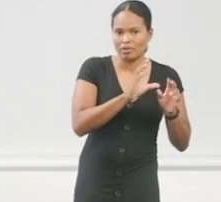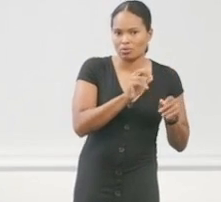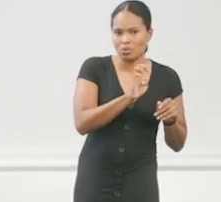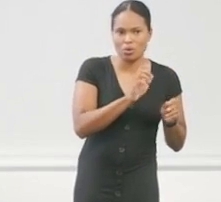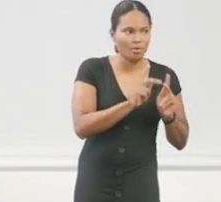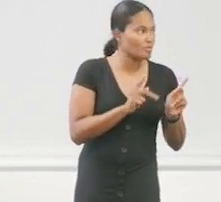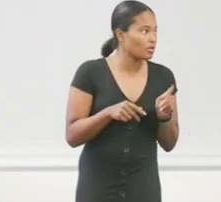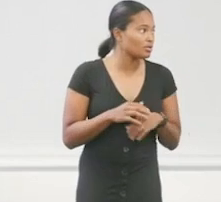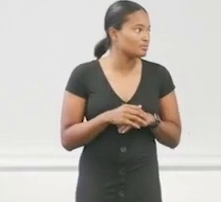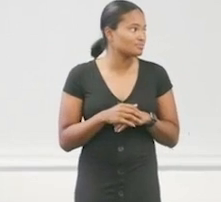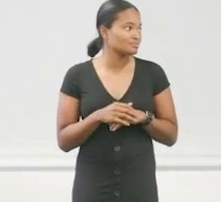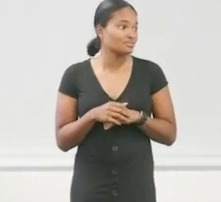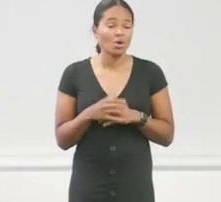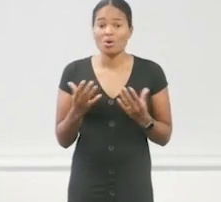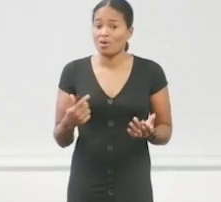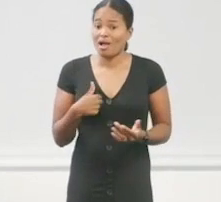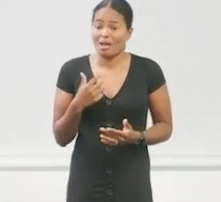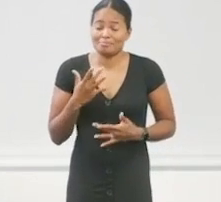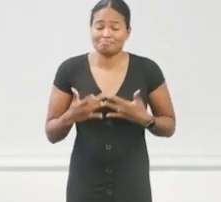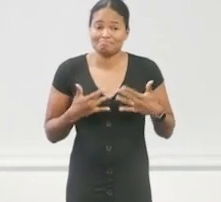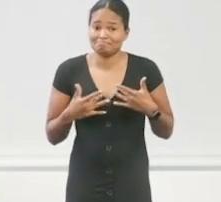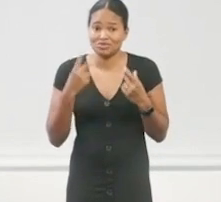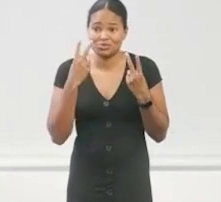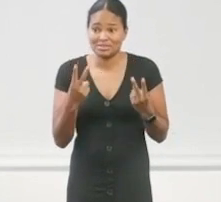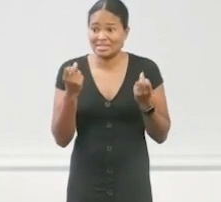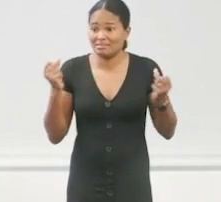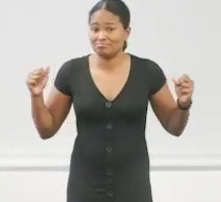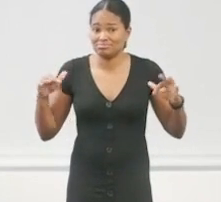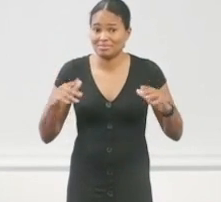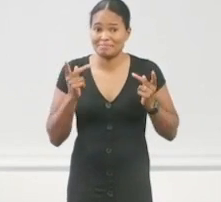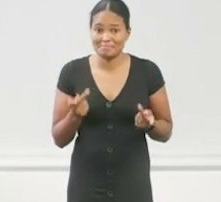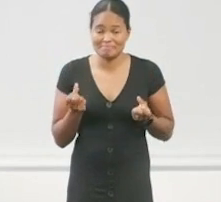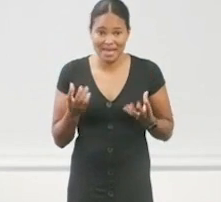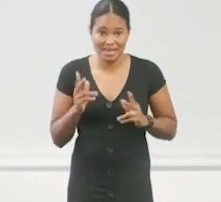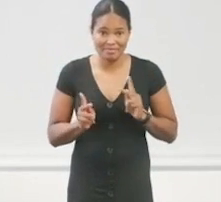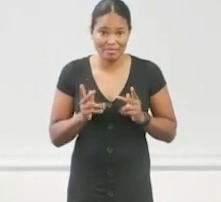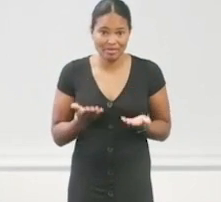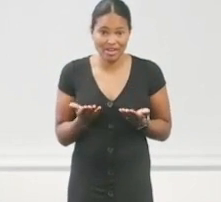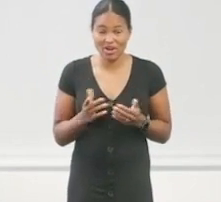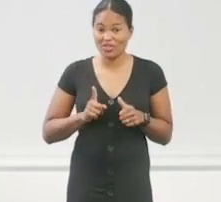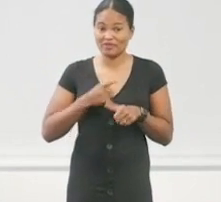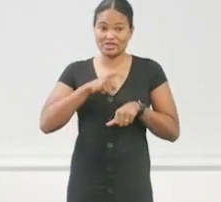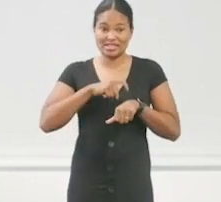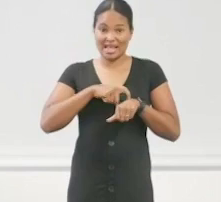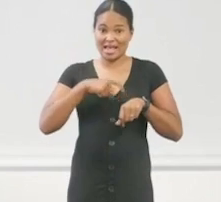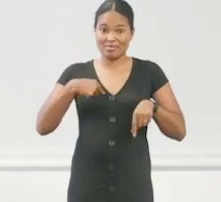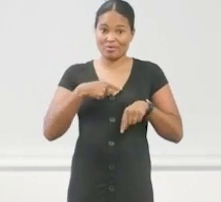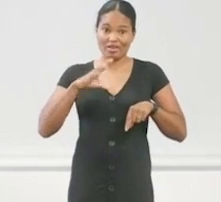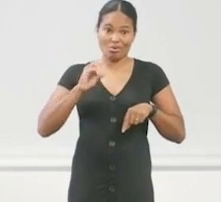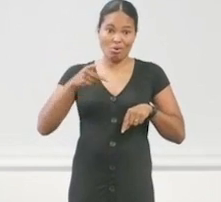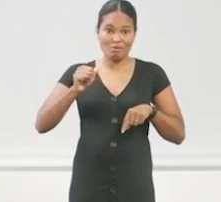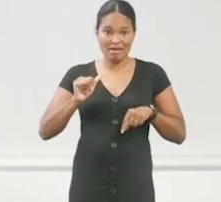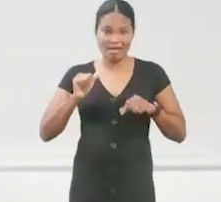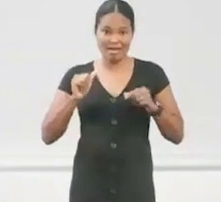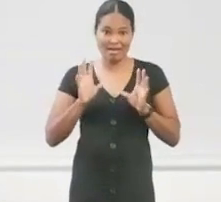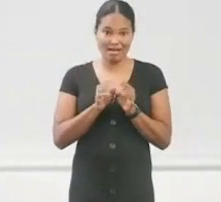I'm so excited to see so many people here. I have to tell you, when we first did the first one, it was like 23 people around, a big table in a